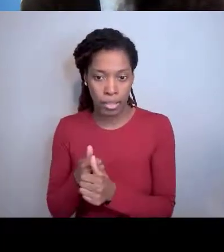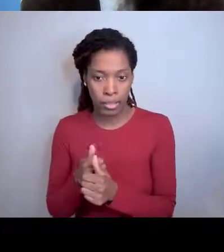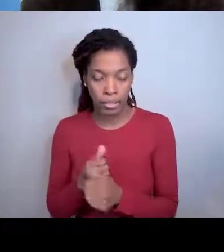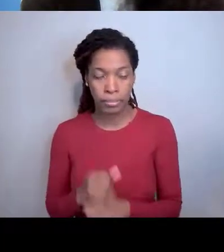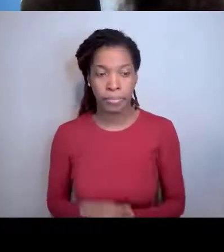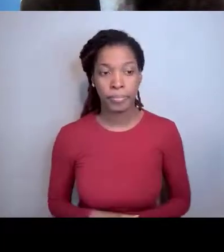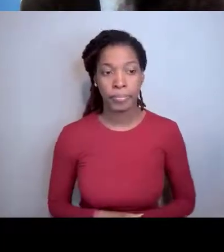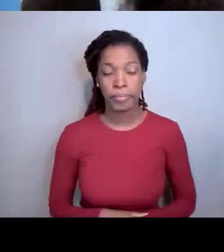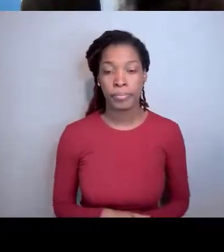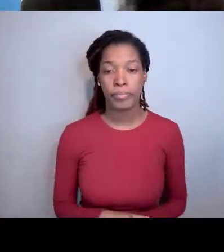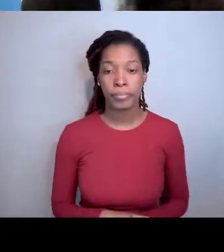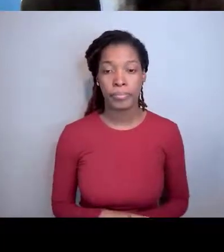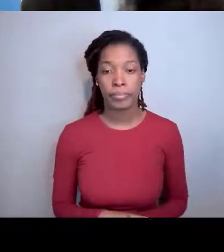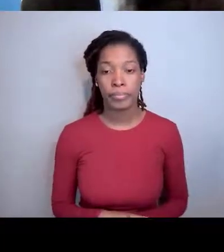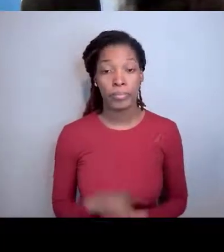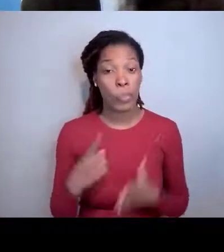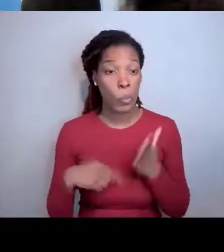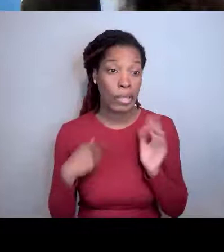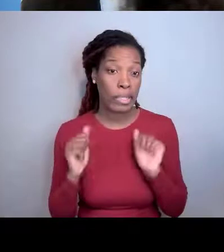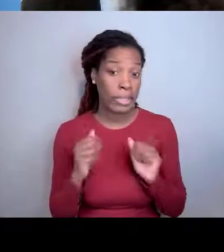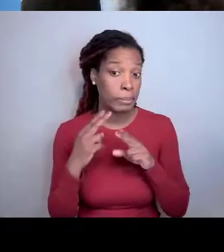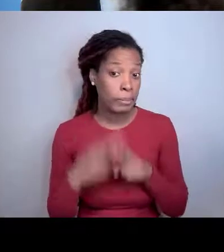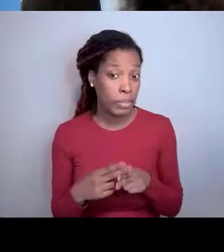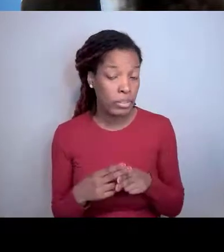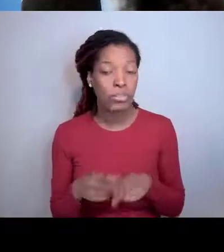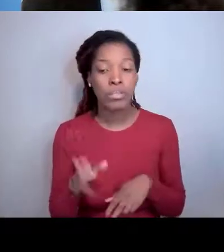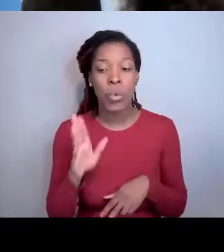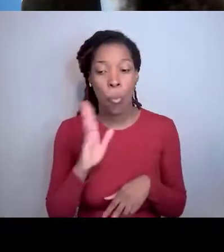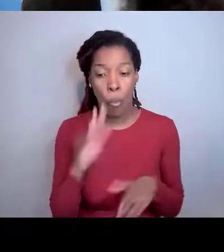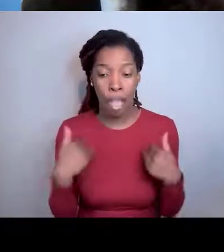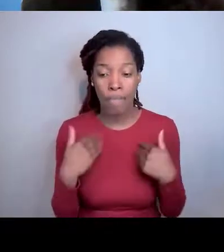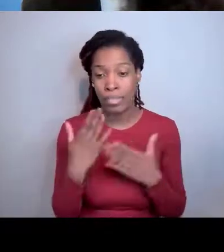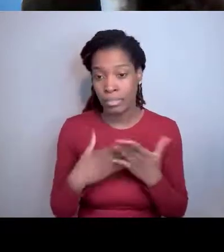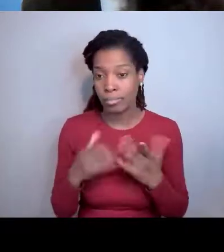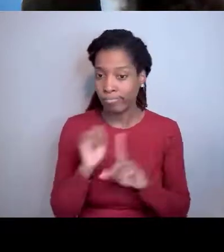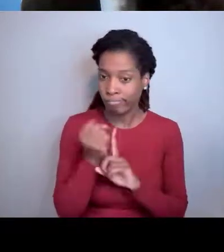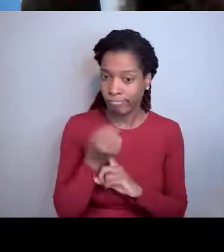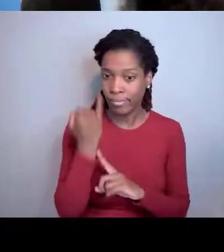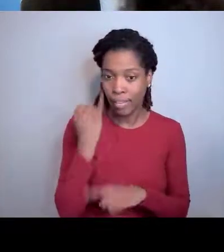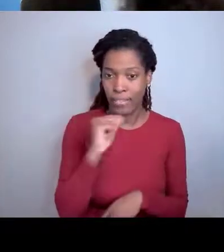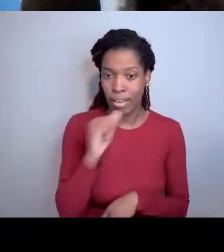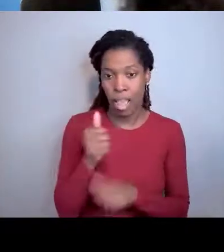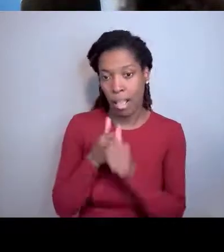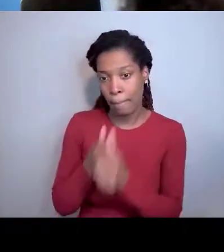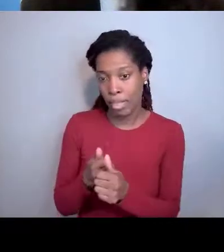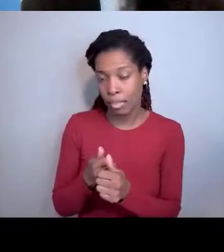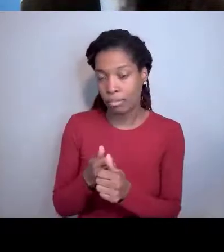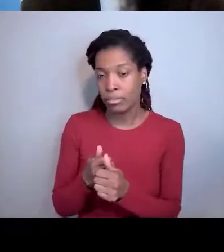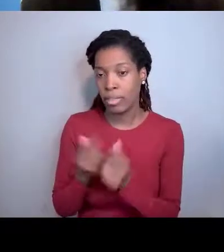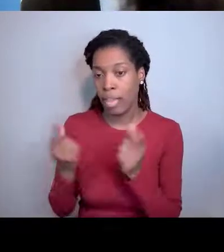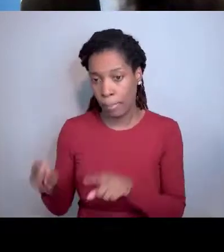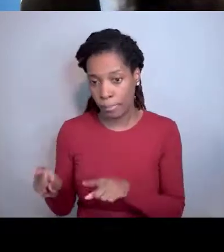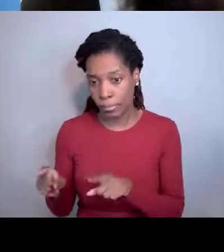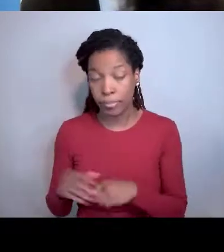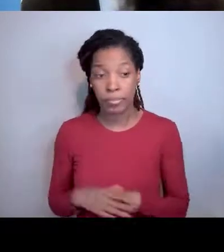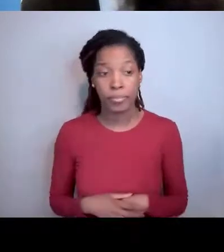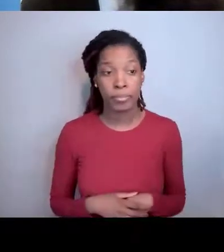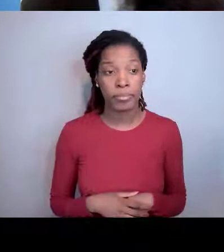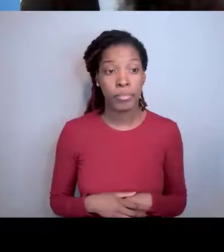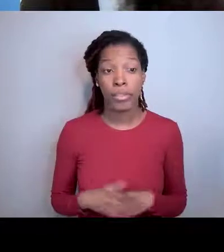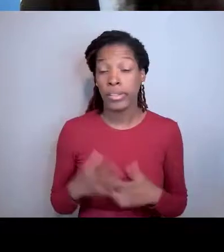mention is there are implications for noncompliance, and such implications may